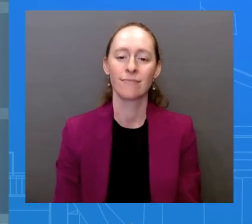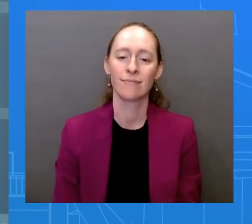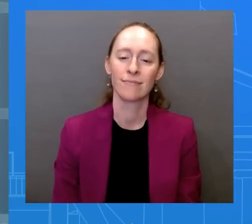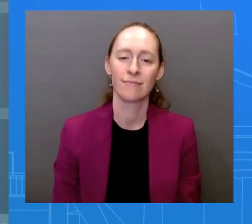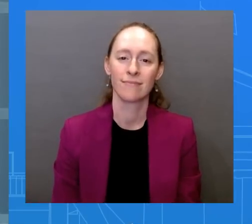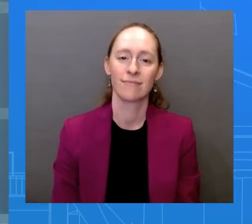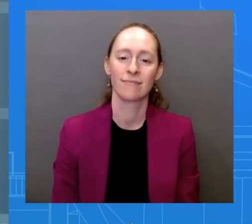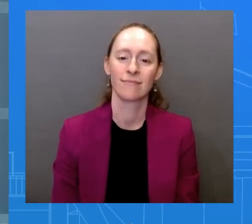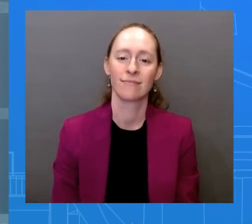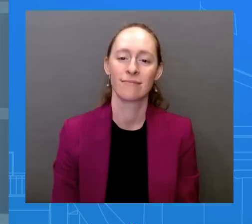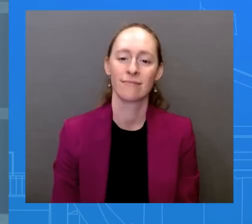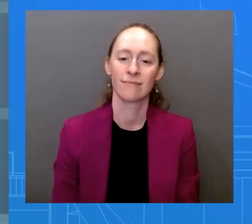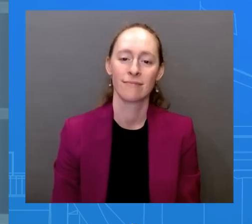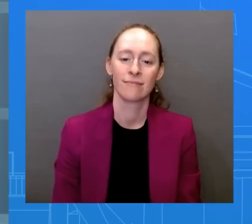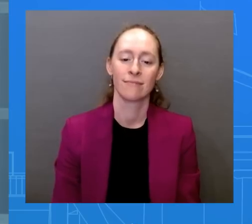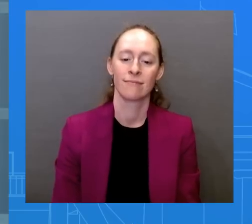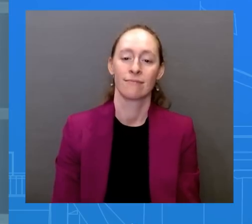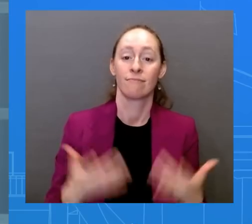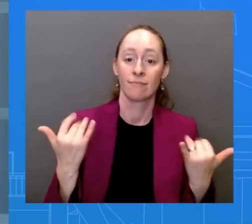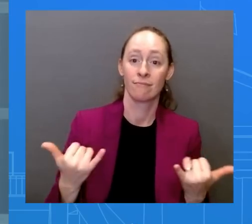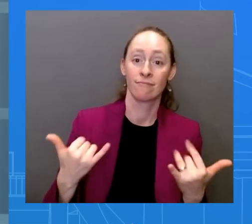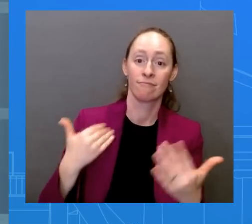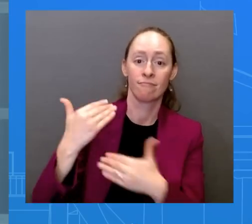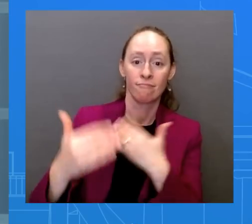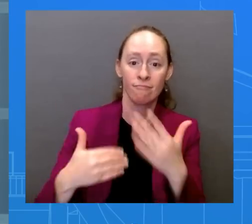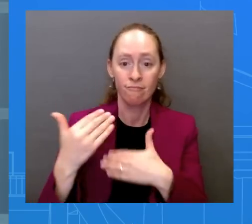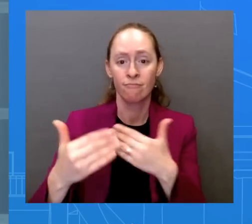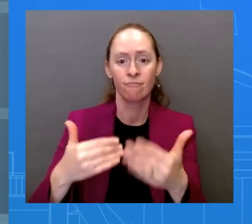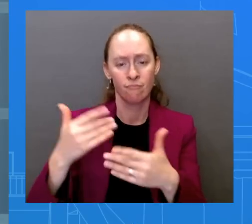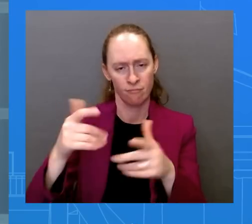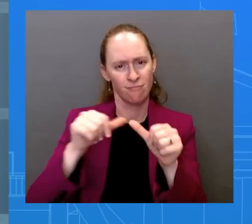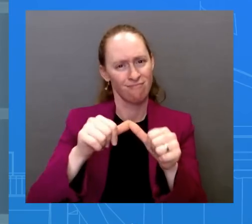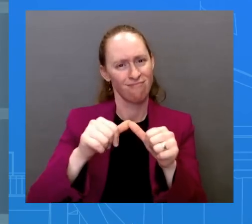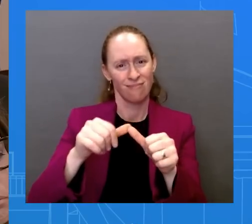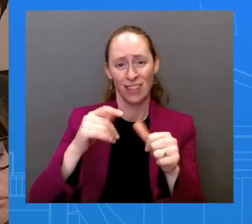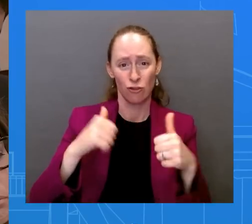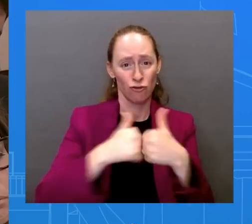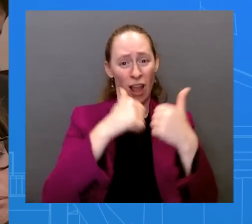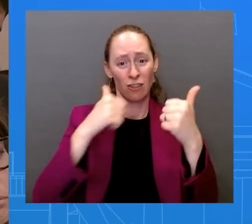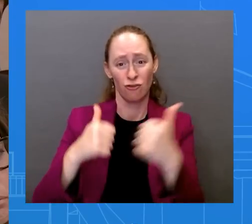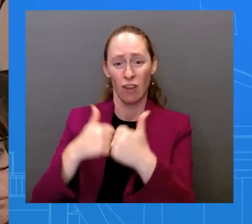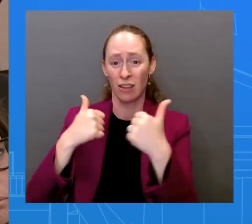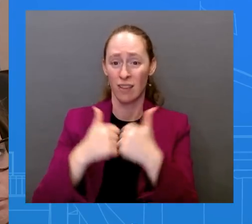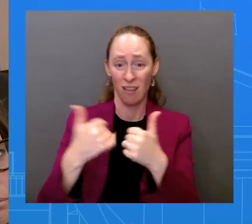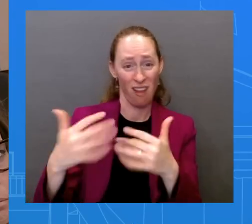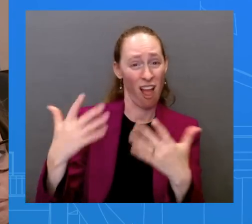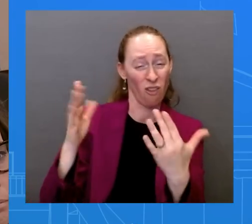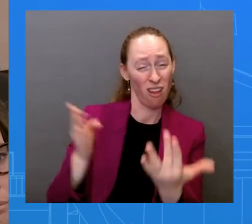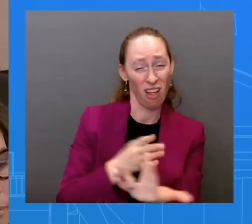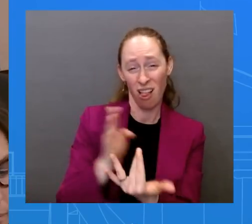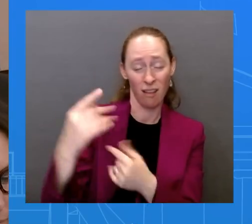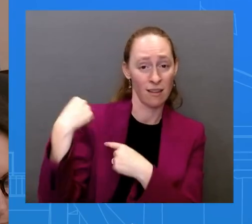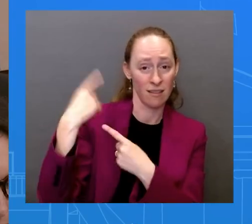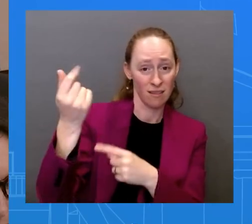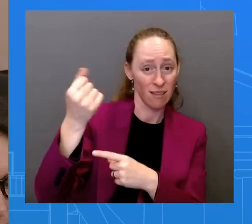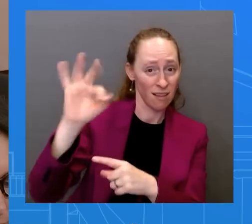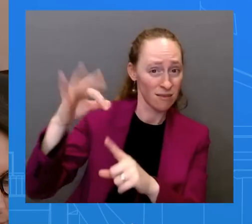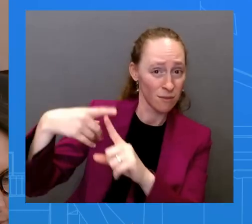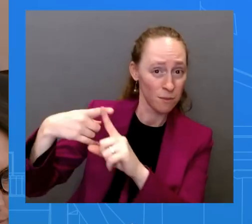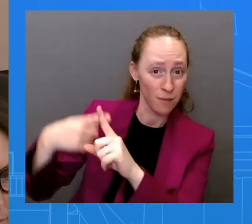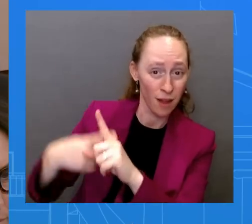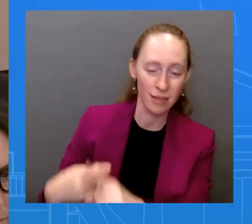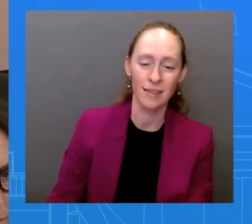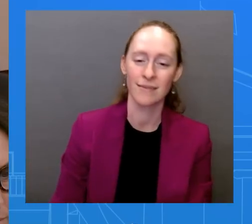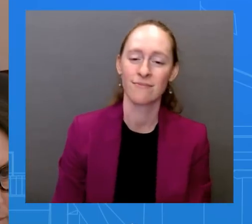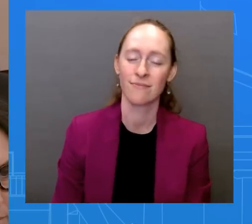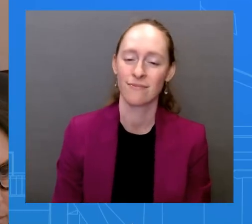on these global challenges, as we have been for the last 19 months. Thanks. And then on the president hosting the Atlanta Braves today, wondering if you or